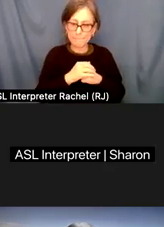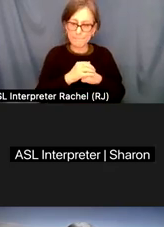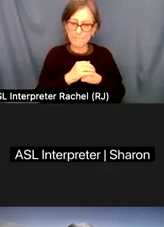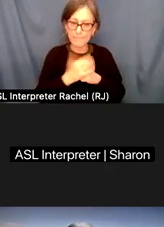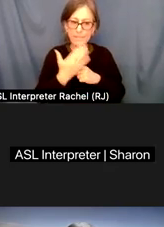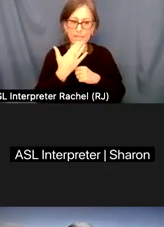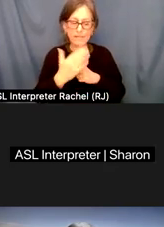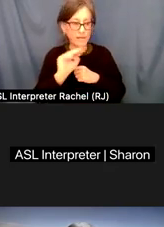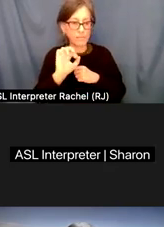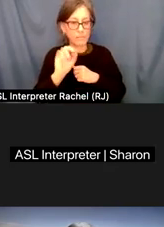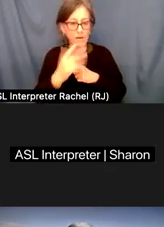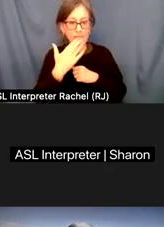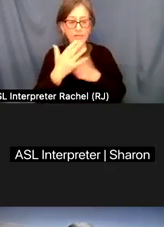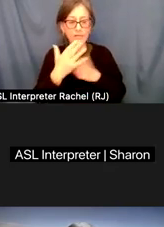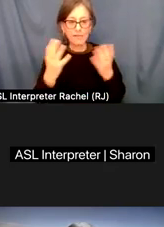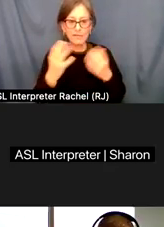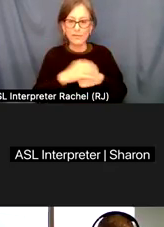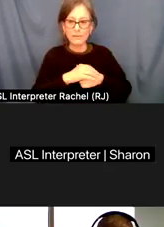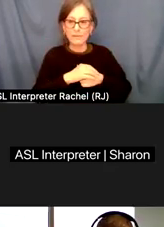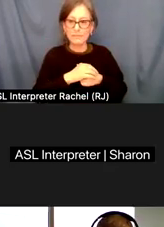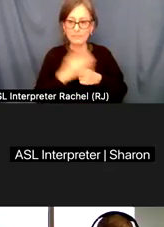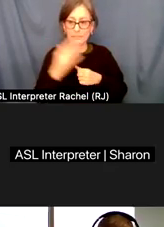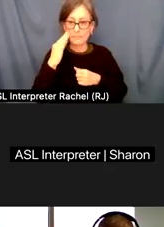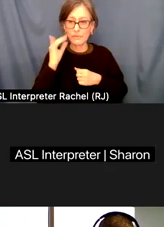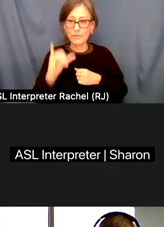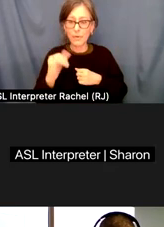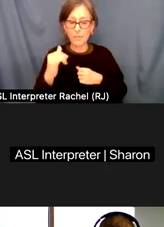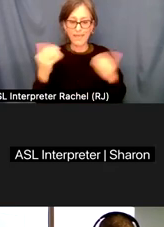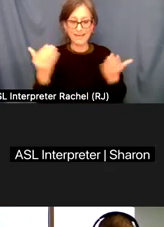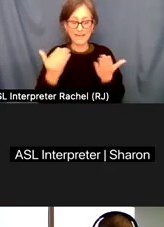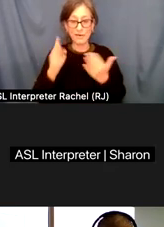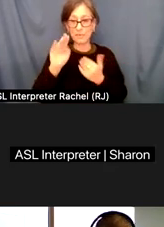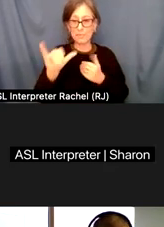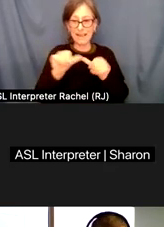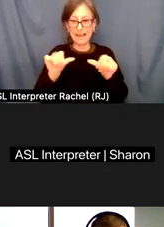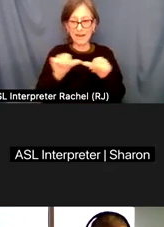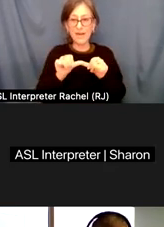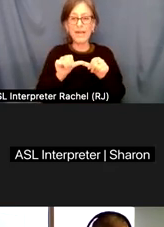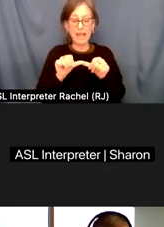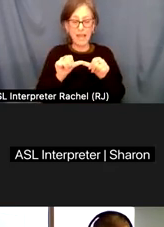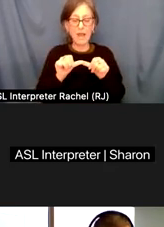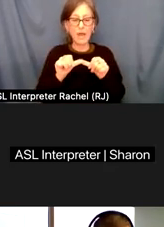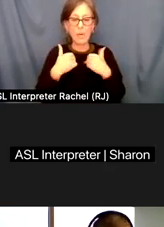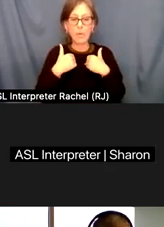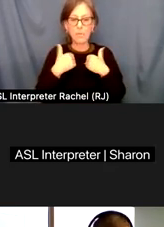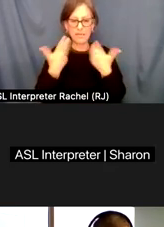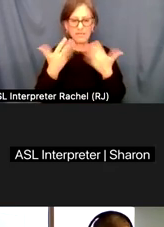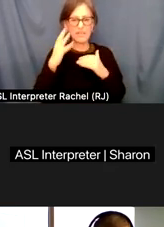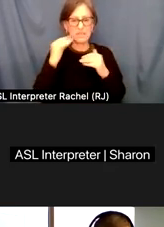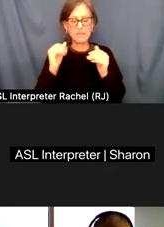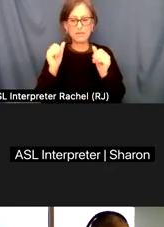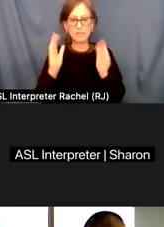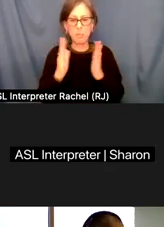Thank you, Mark. Thank you so much. You know, as we've in the Bay Area have passed through small earthquakes, especially